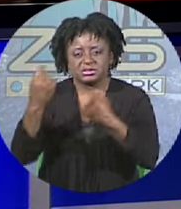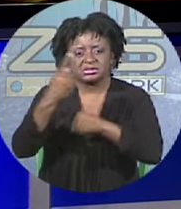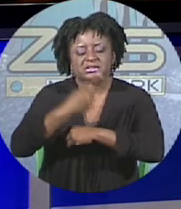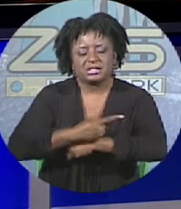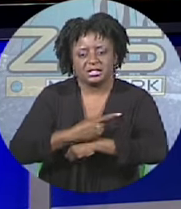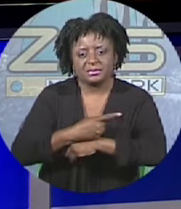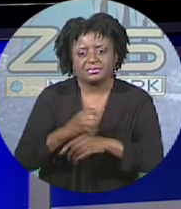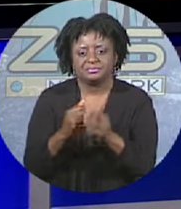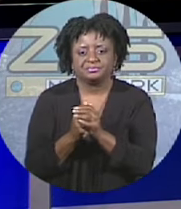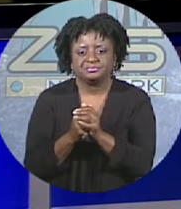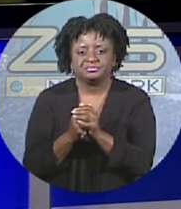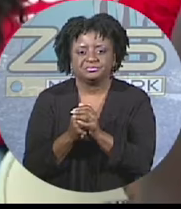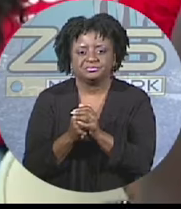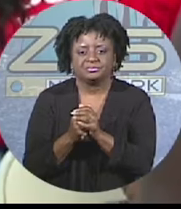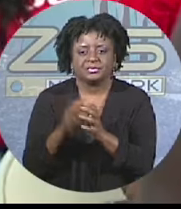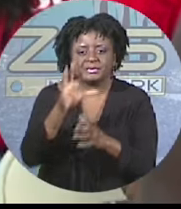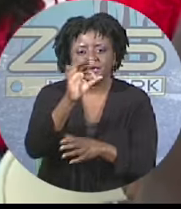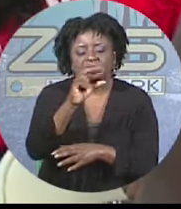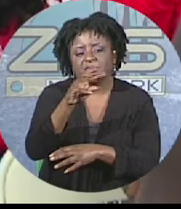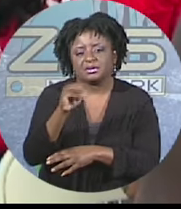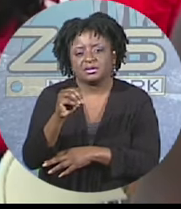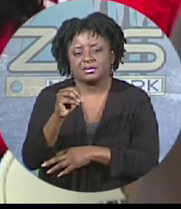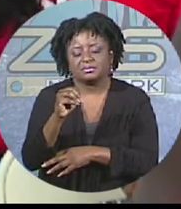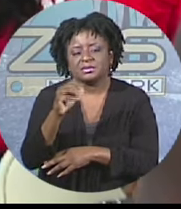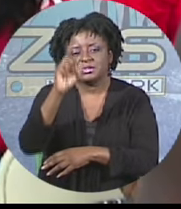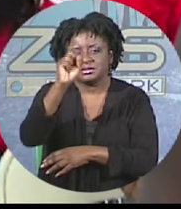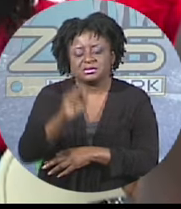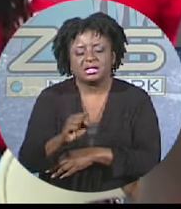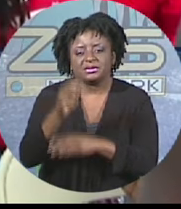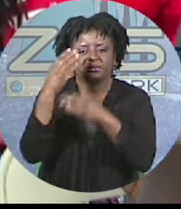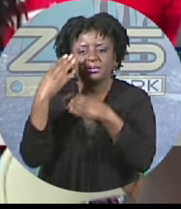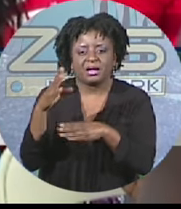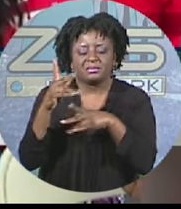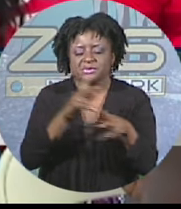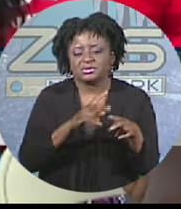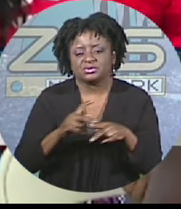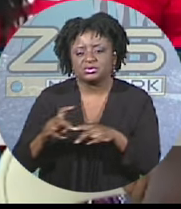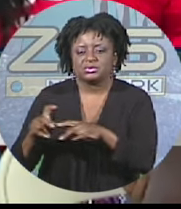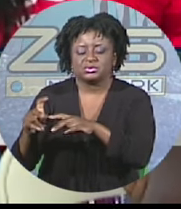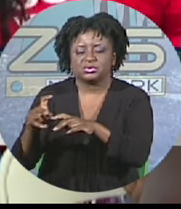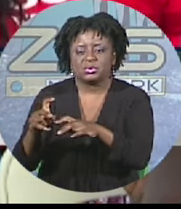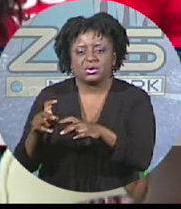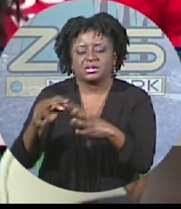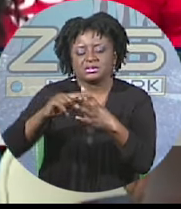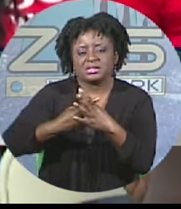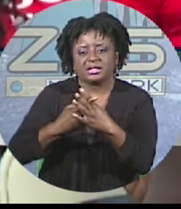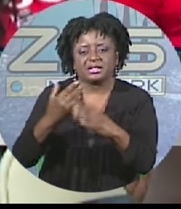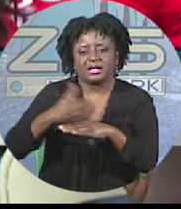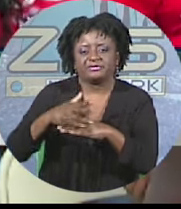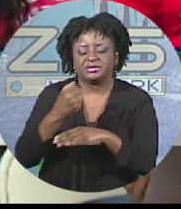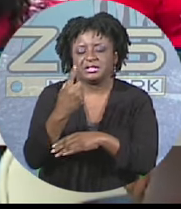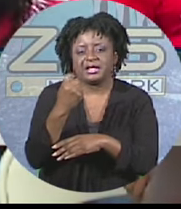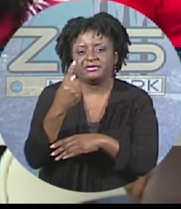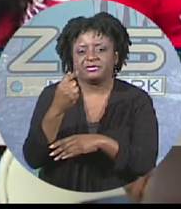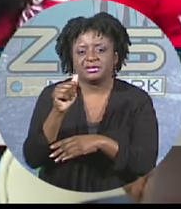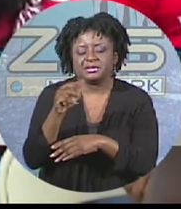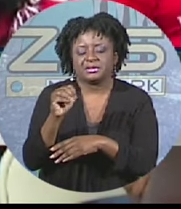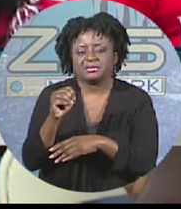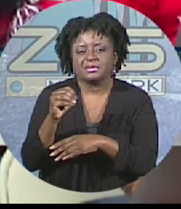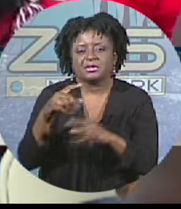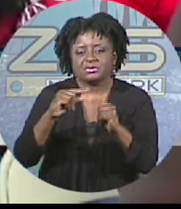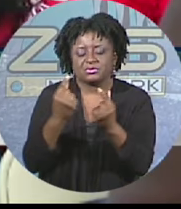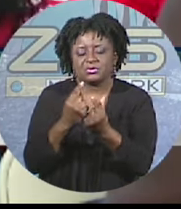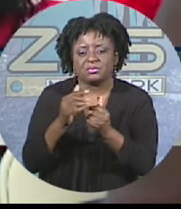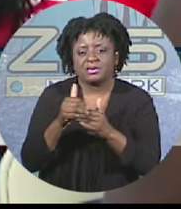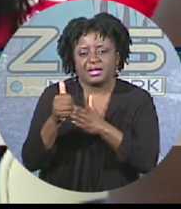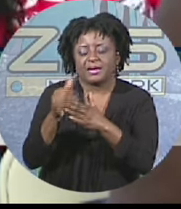there. The Free National Movement Southern Bahamas tour on Tuesday began shortly after 11 o'clock when the contingent led by FNM leader Dr.